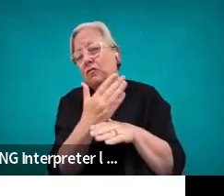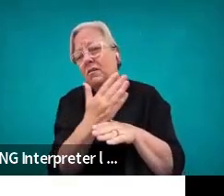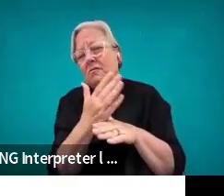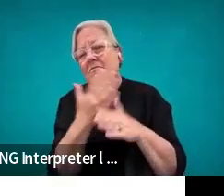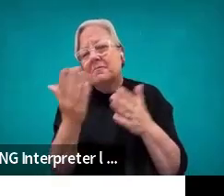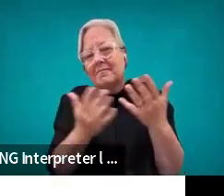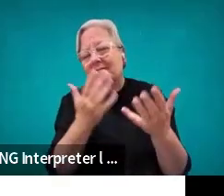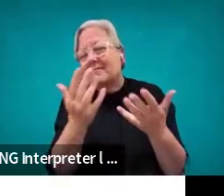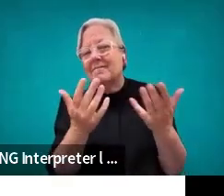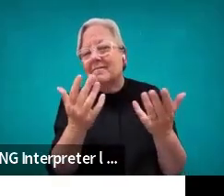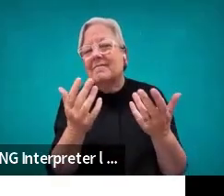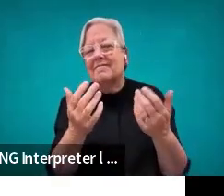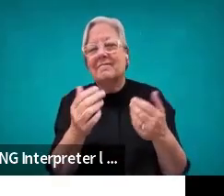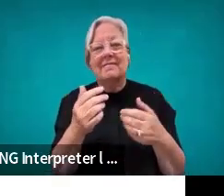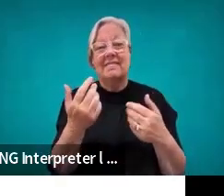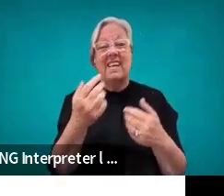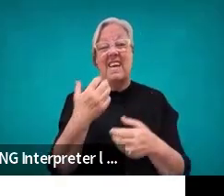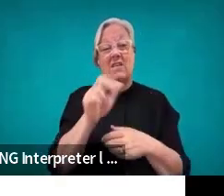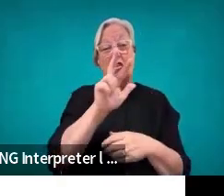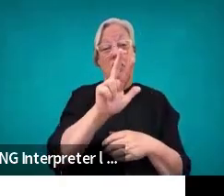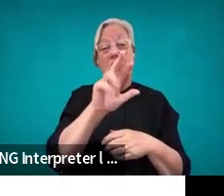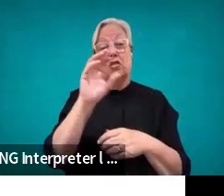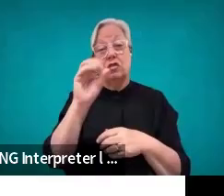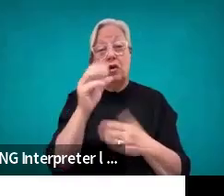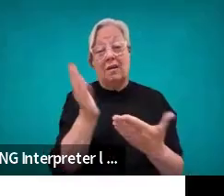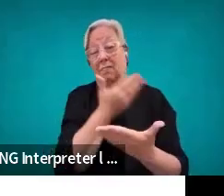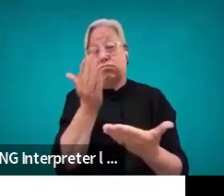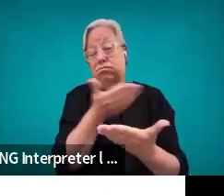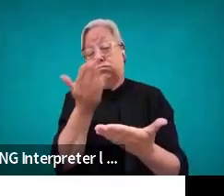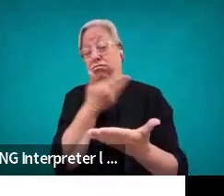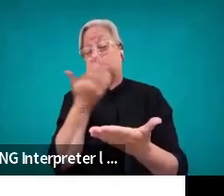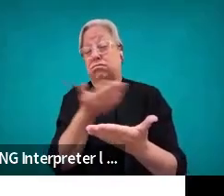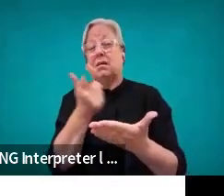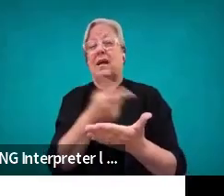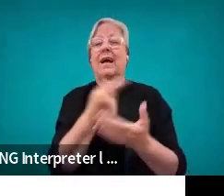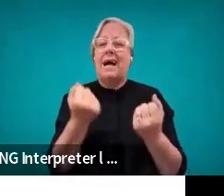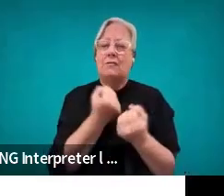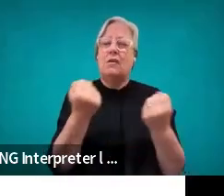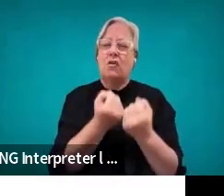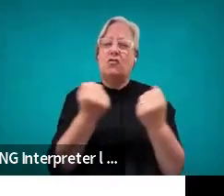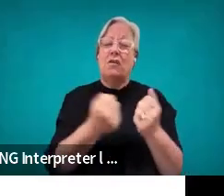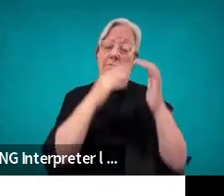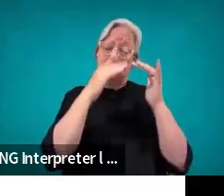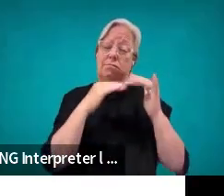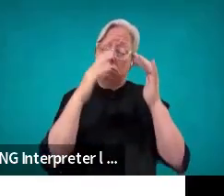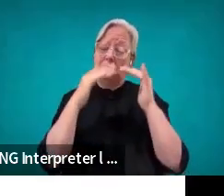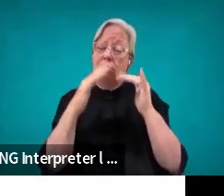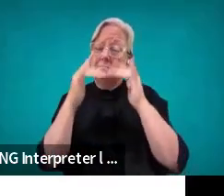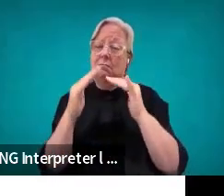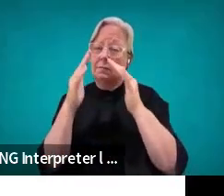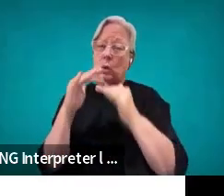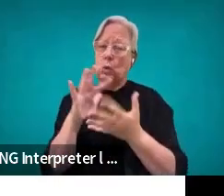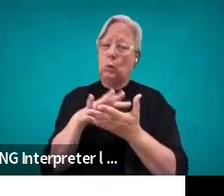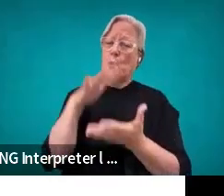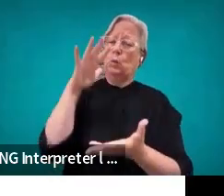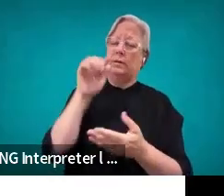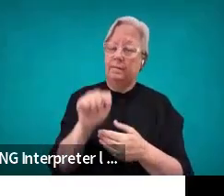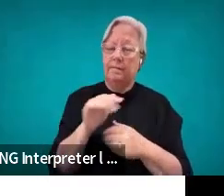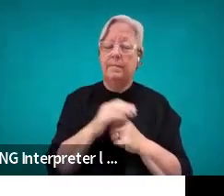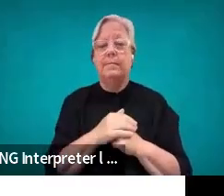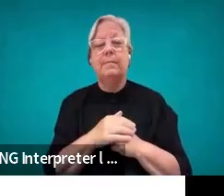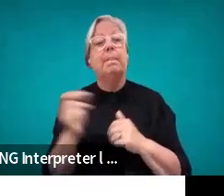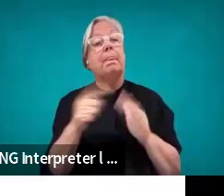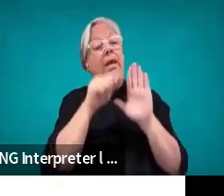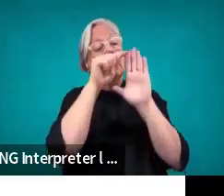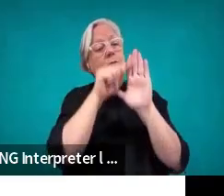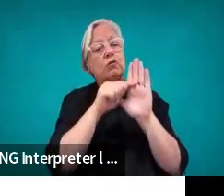like 30 pages of actions. From these principles, we also